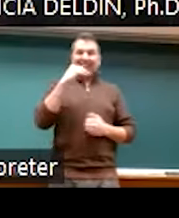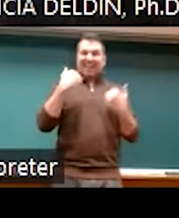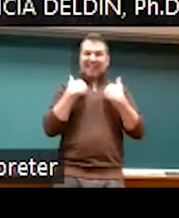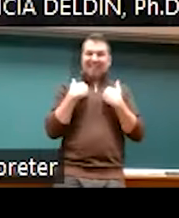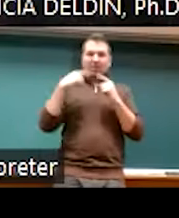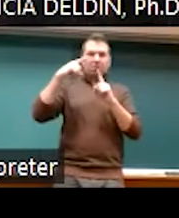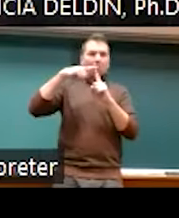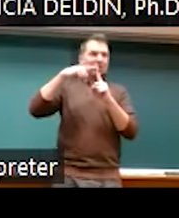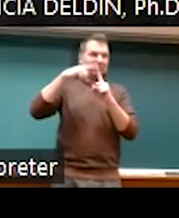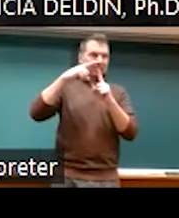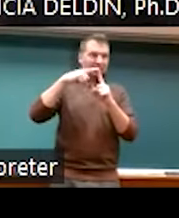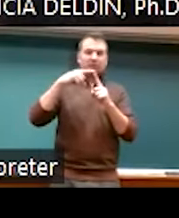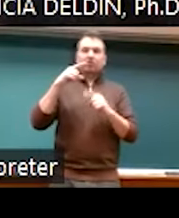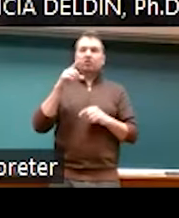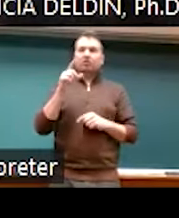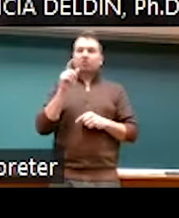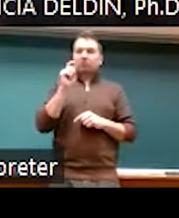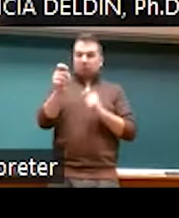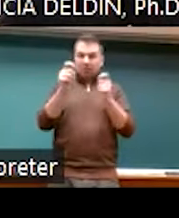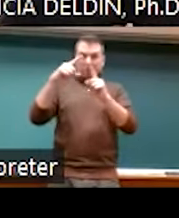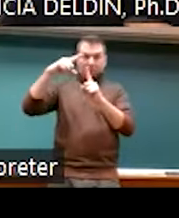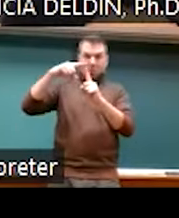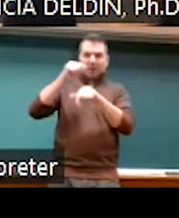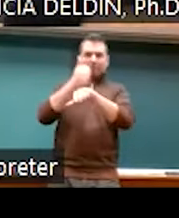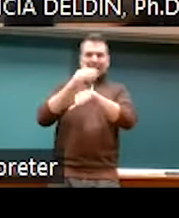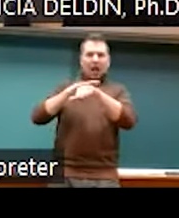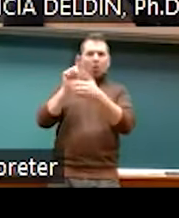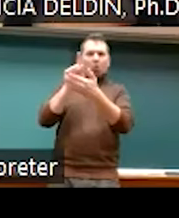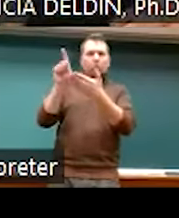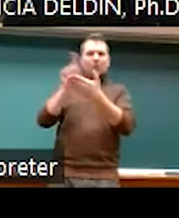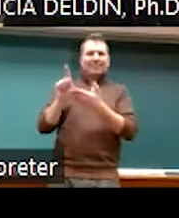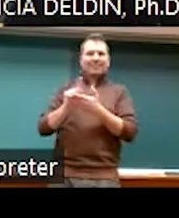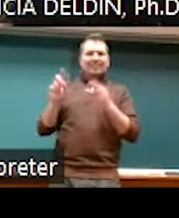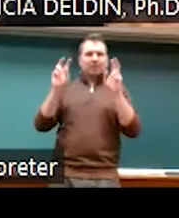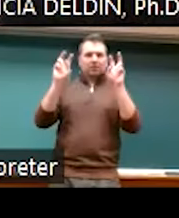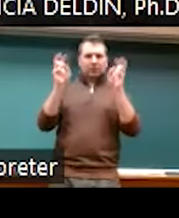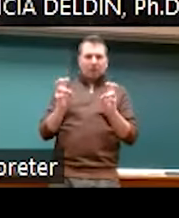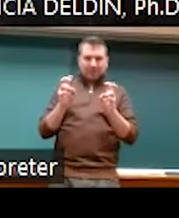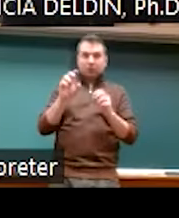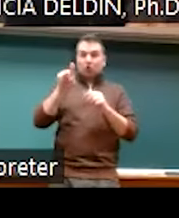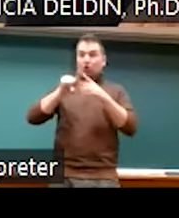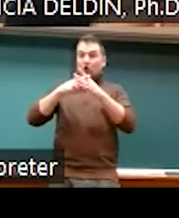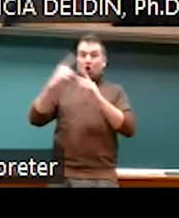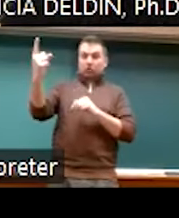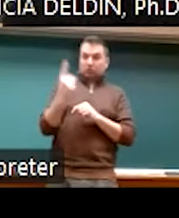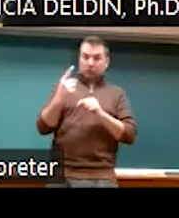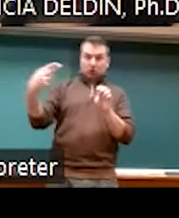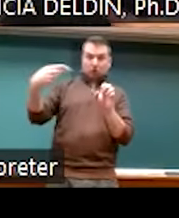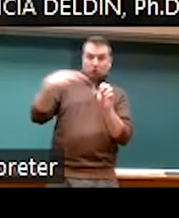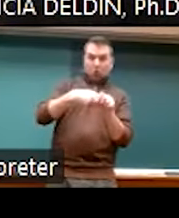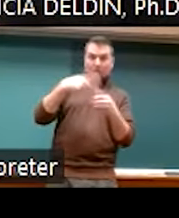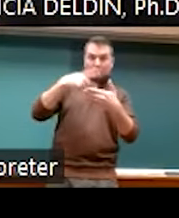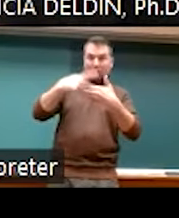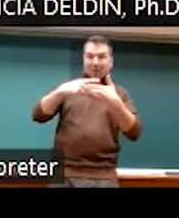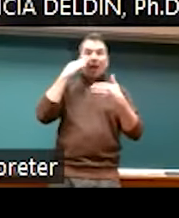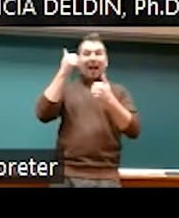weekly topic, and they're personalized. They start where you're at. We don't have the same thing that everybody has to do. Just like in Weight Watchers, you don't have the same food you